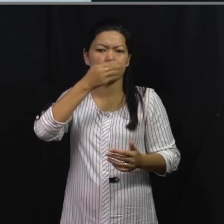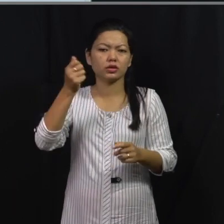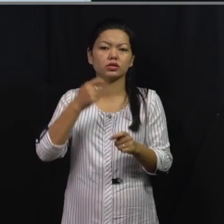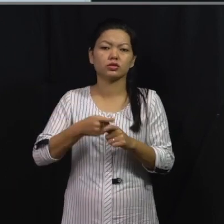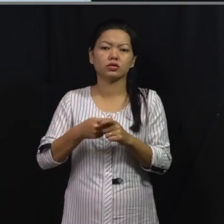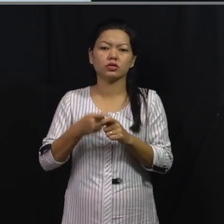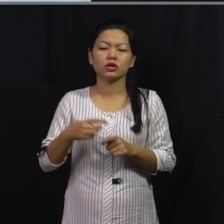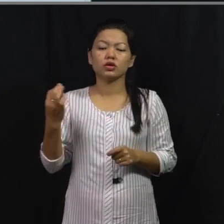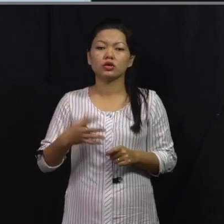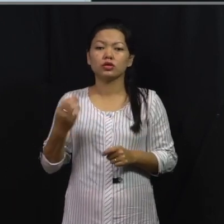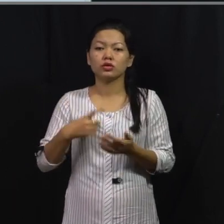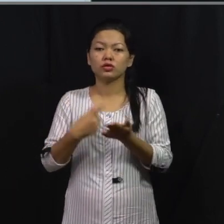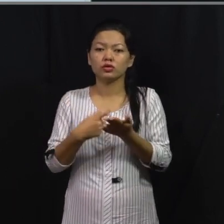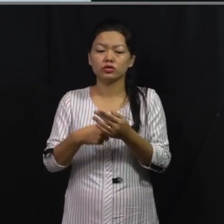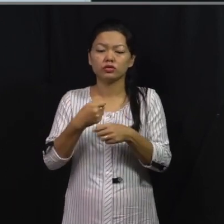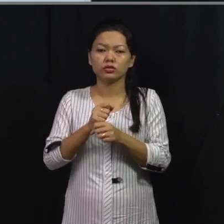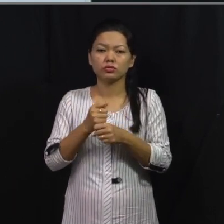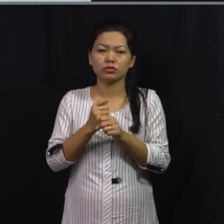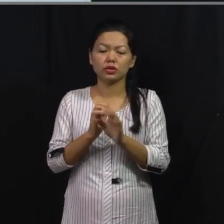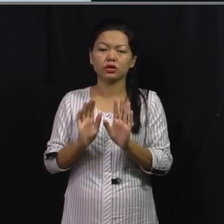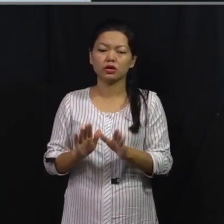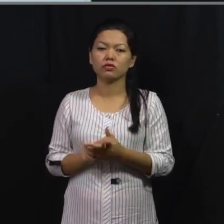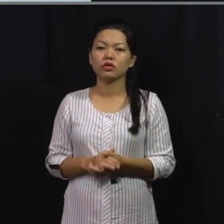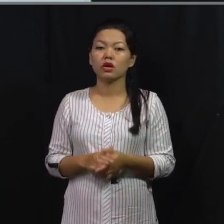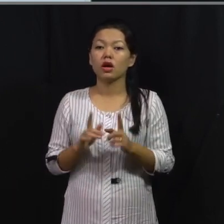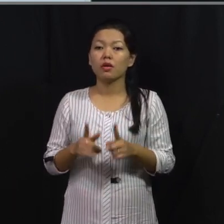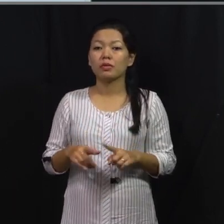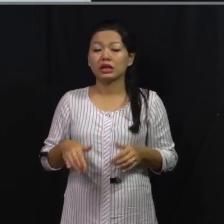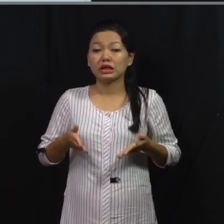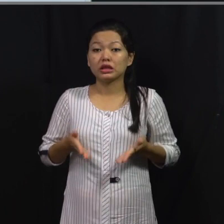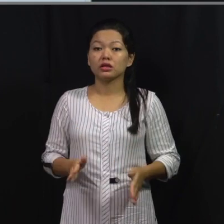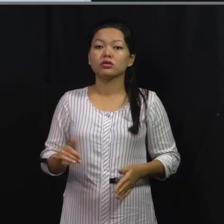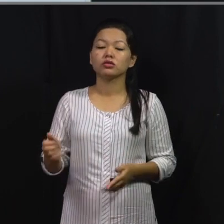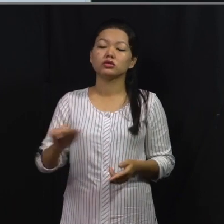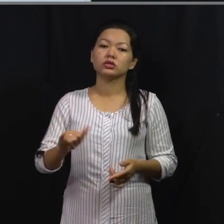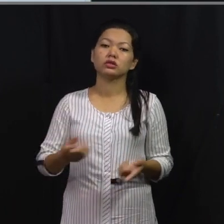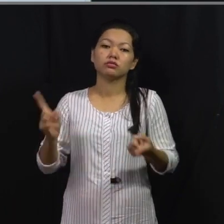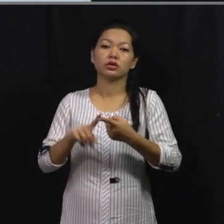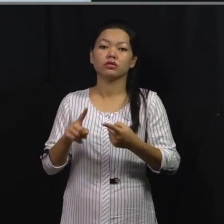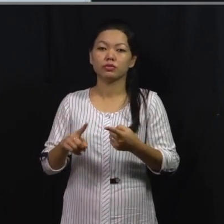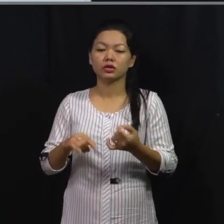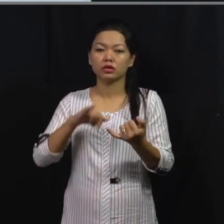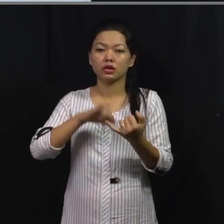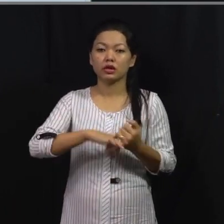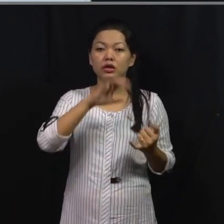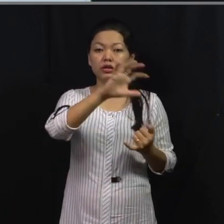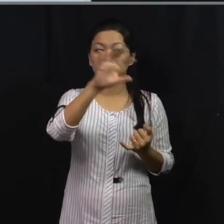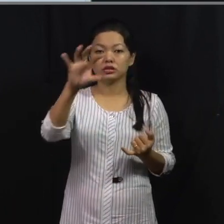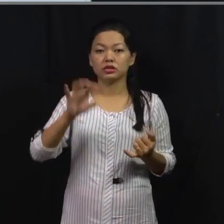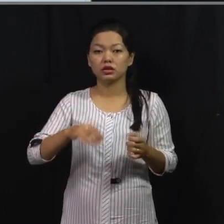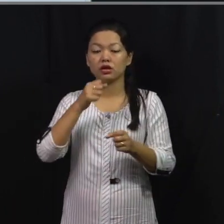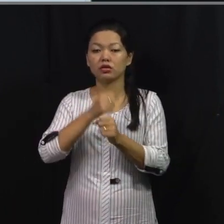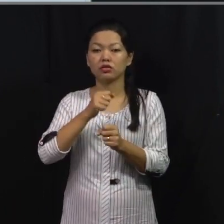few people, you know, who have been beneficial or who have, you know, benefited through this thing, okay, through these schemes and provisions